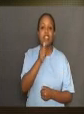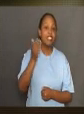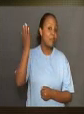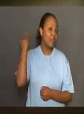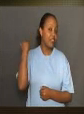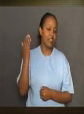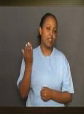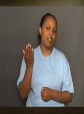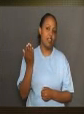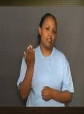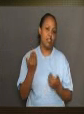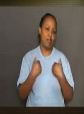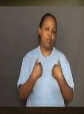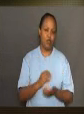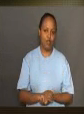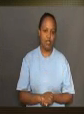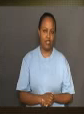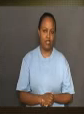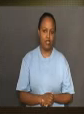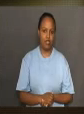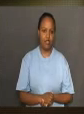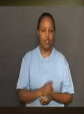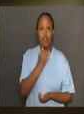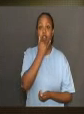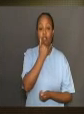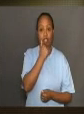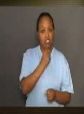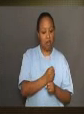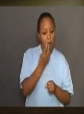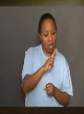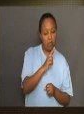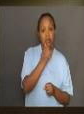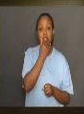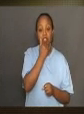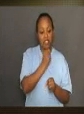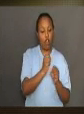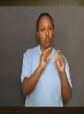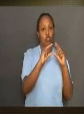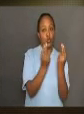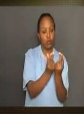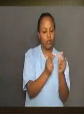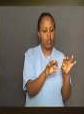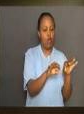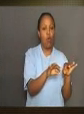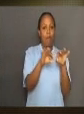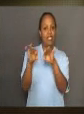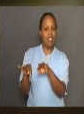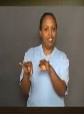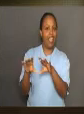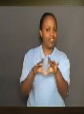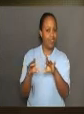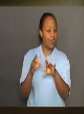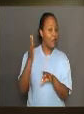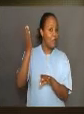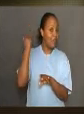prevailed. The wronged person or group is compensated for the wrong